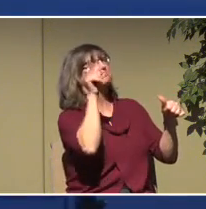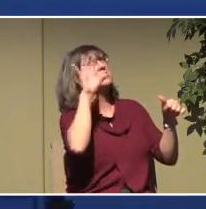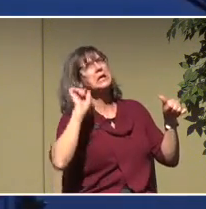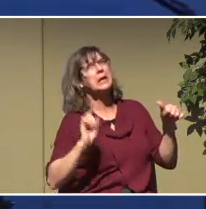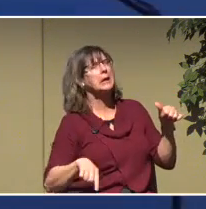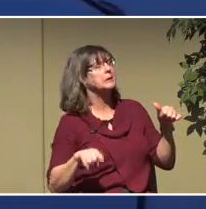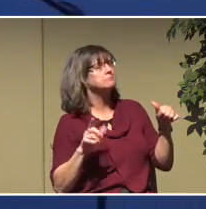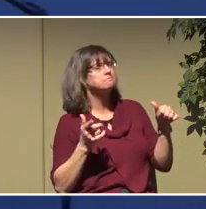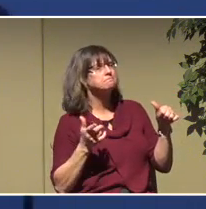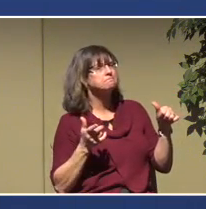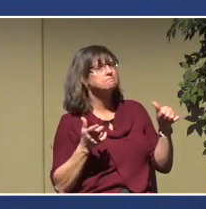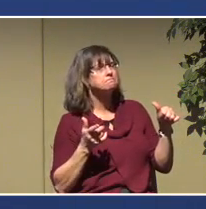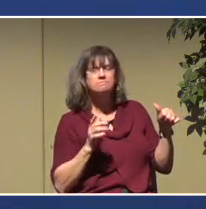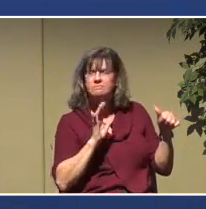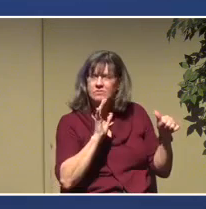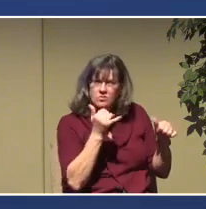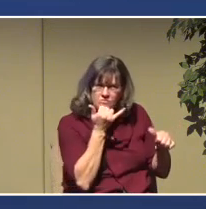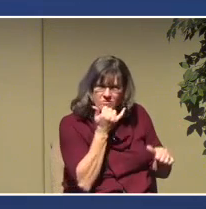Everything